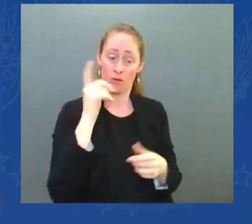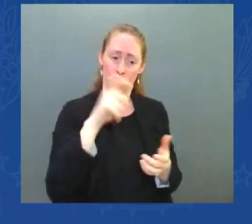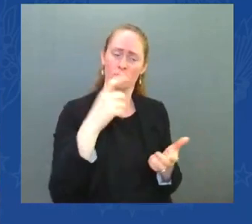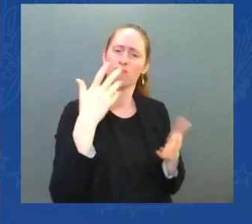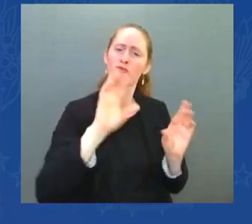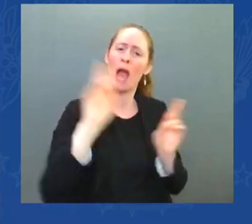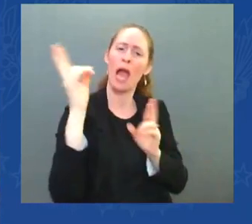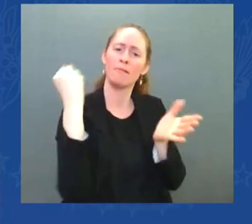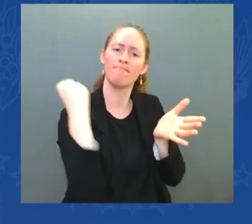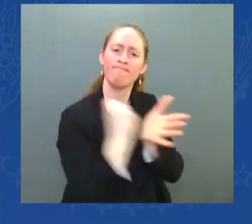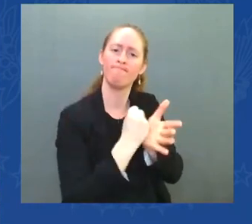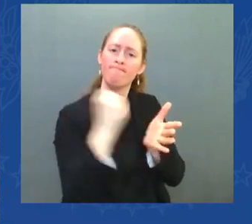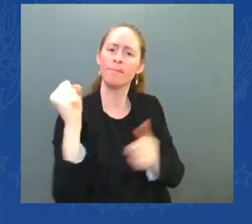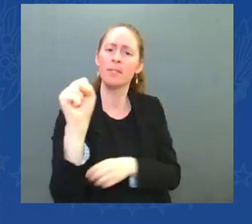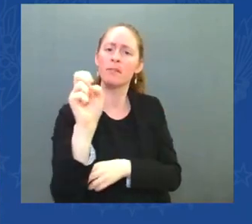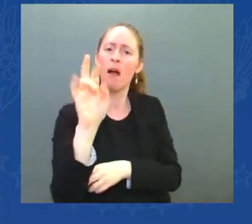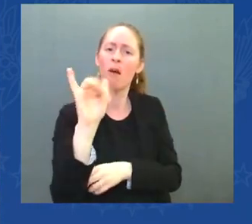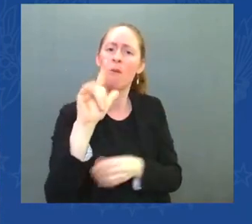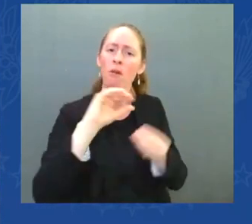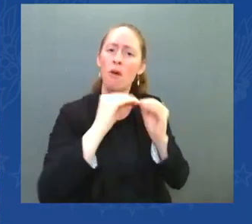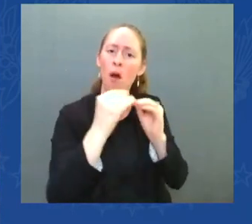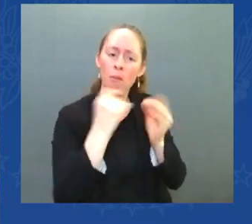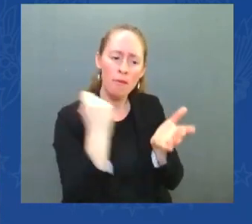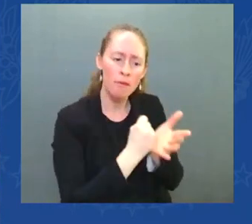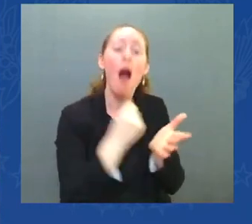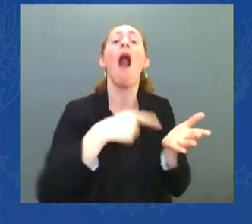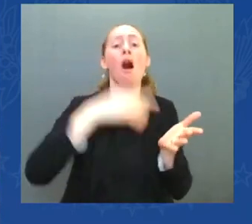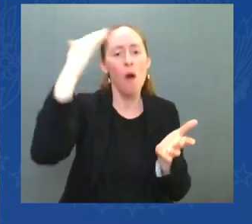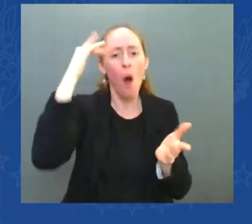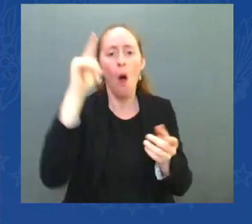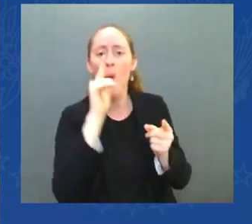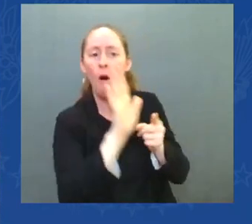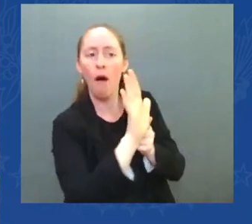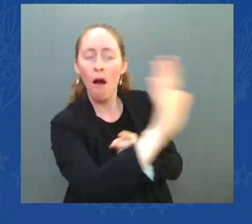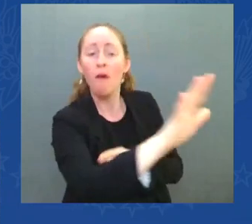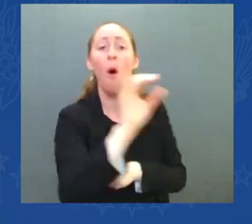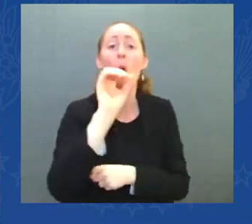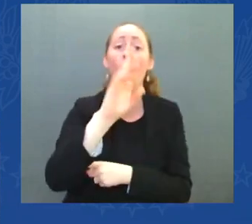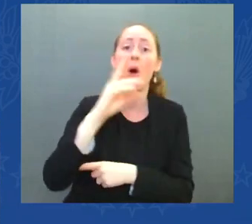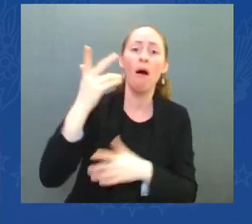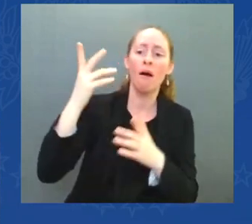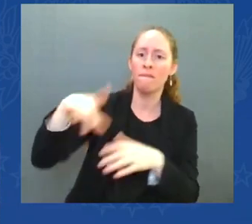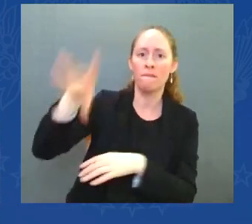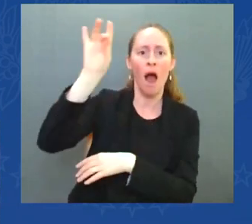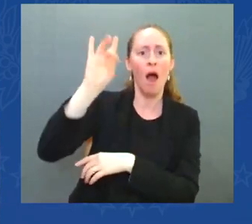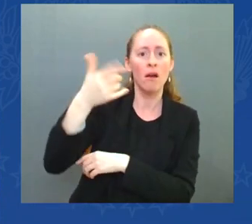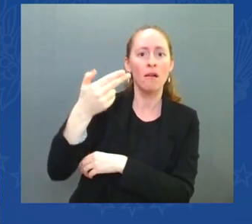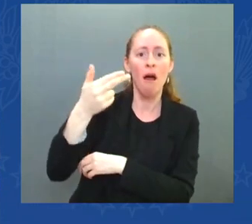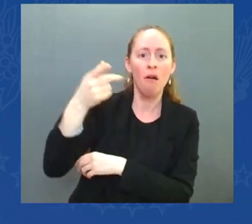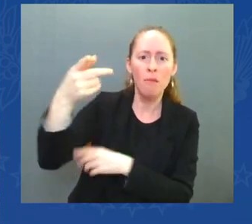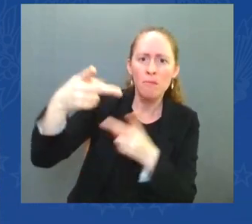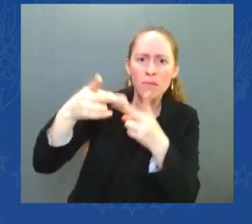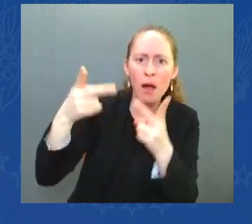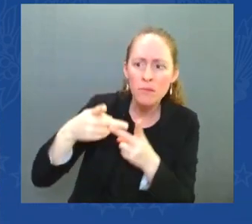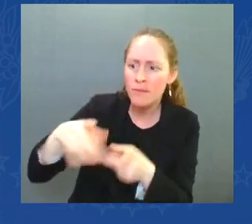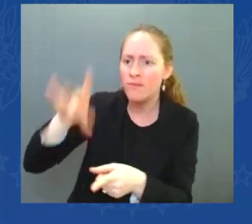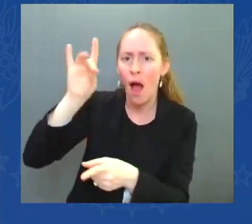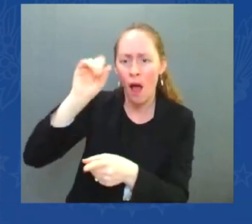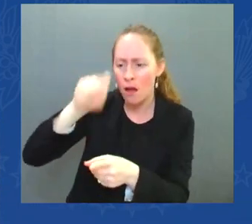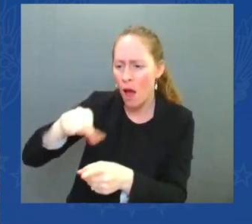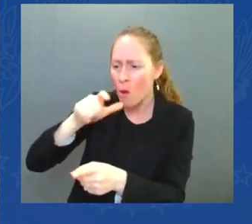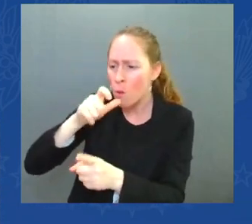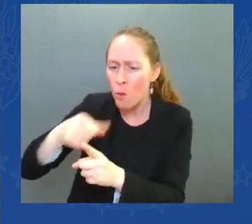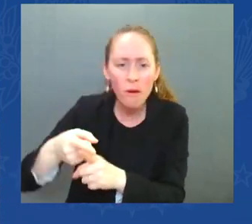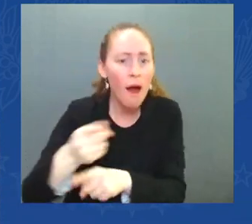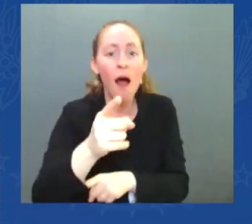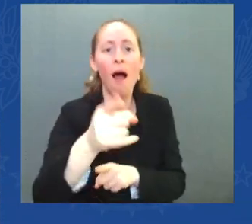crime. Ghost guns have no serial numbers. They are practically untraceable, making it